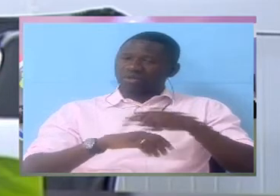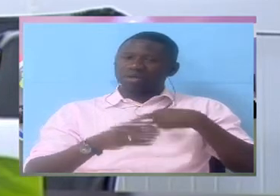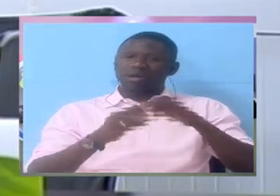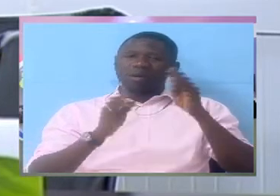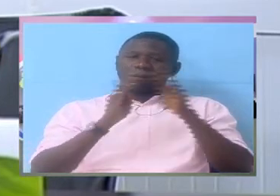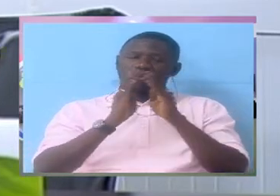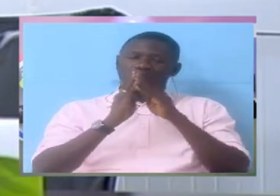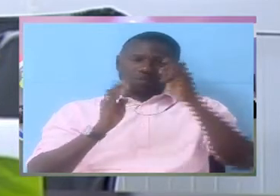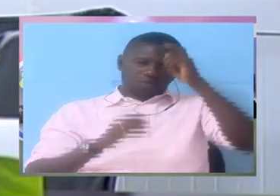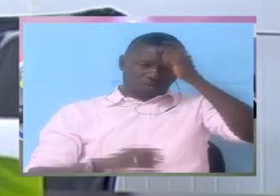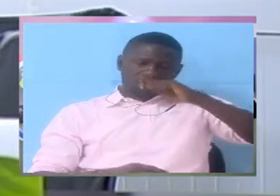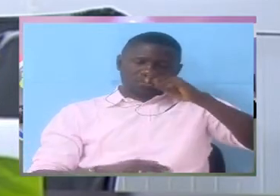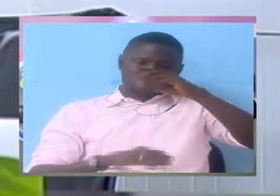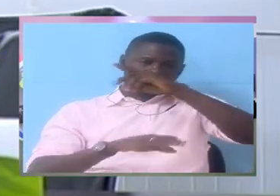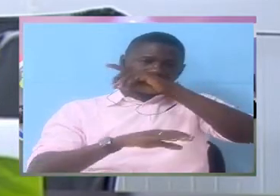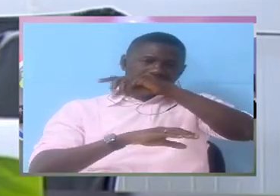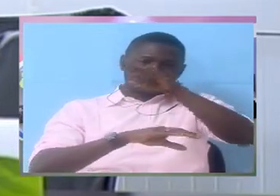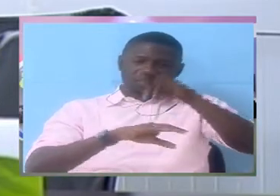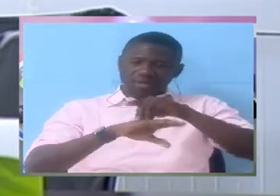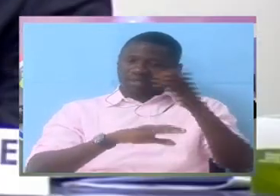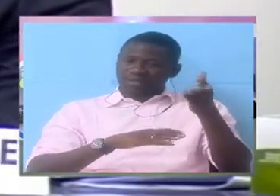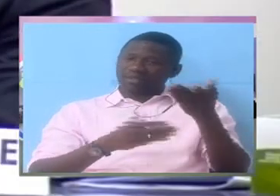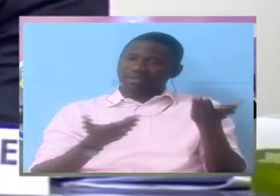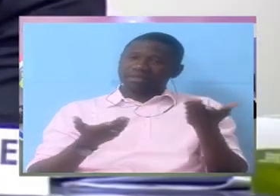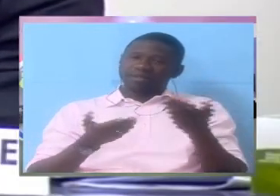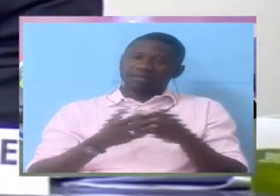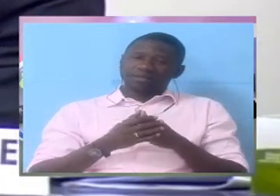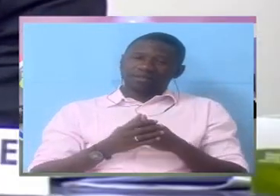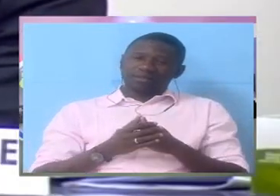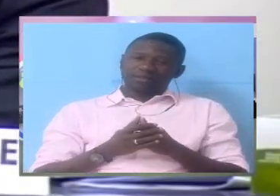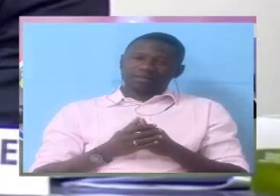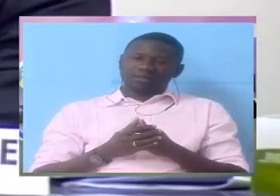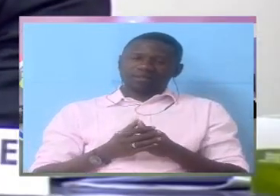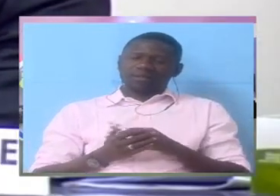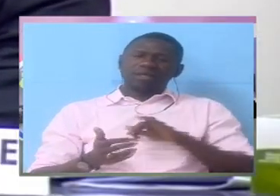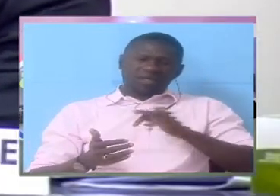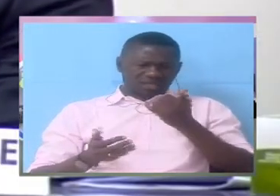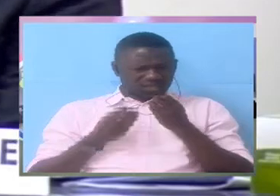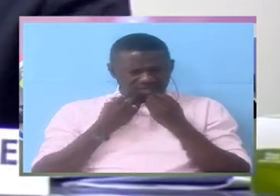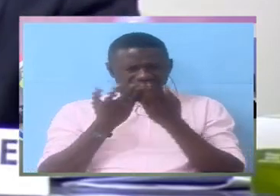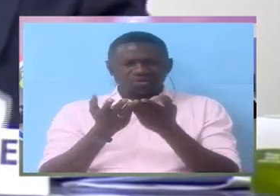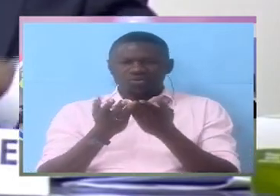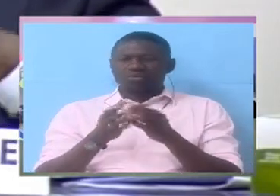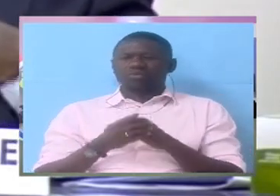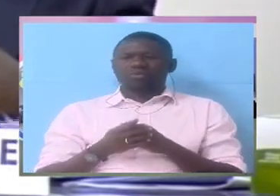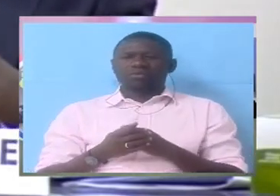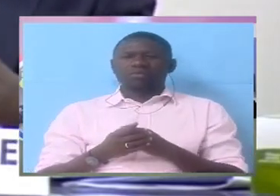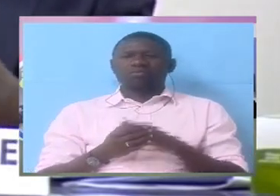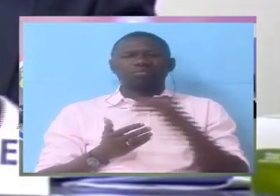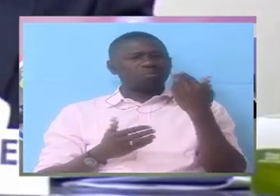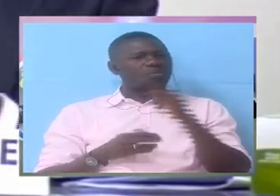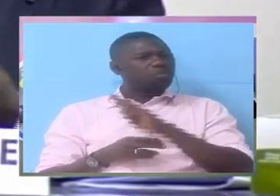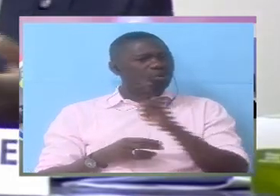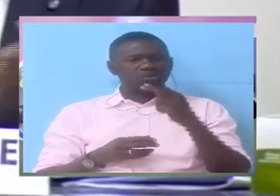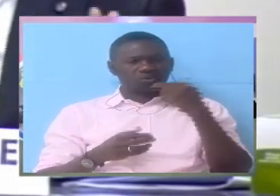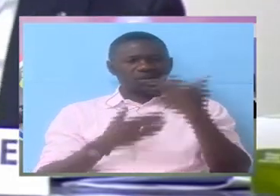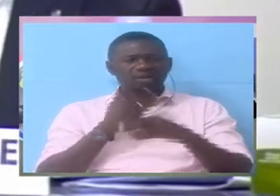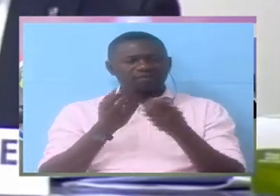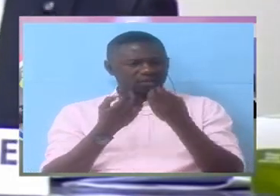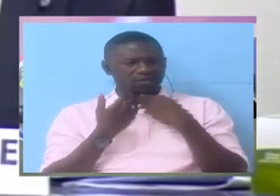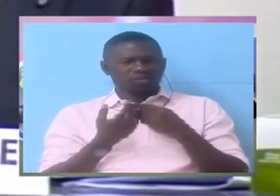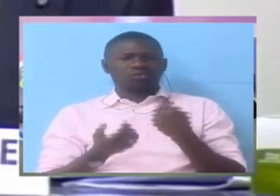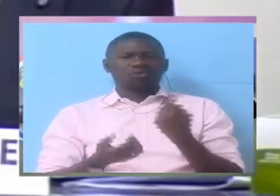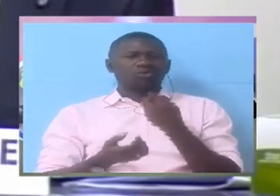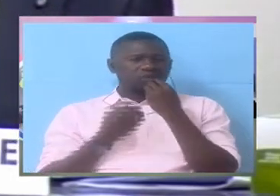song. Well, Mr. Witness, you didn't tell us. You said he was just kicked and you guys